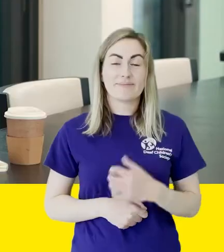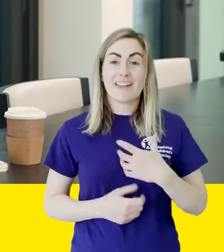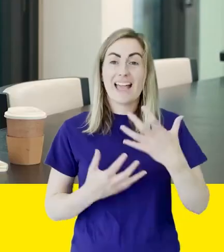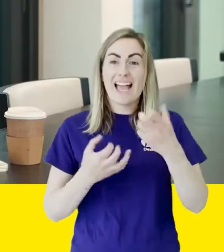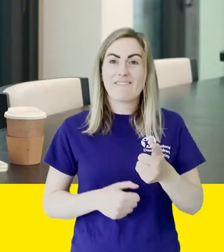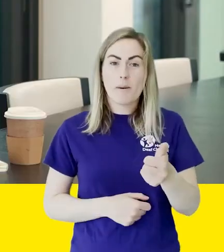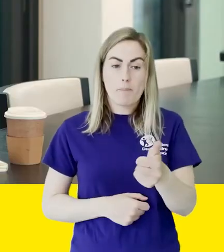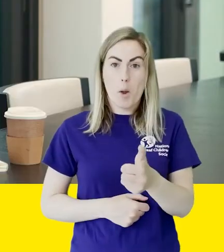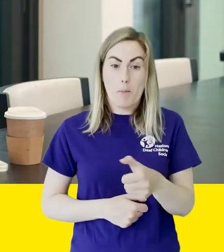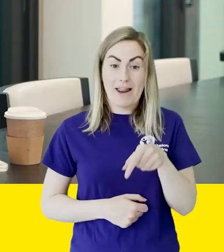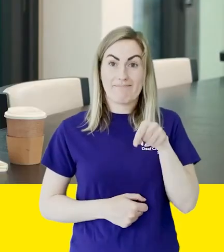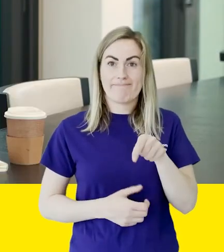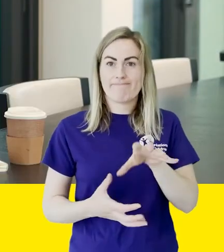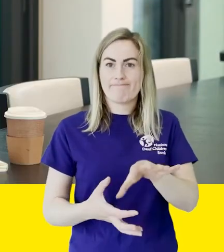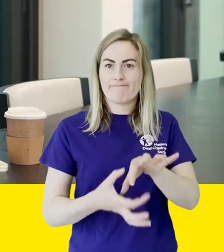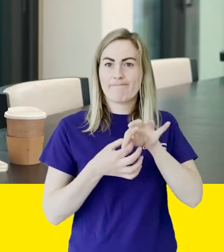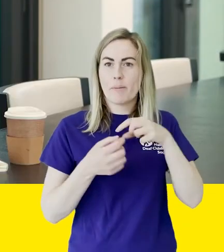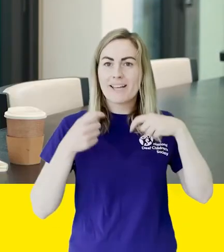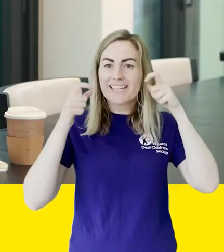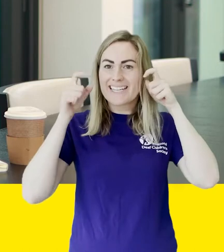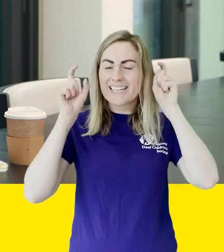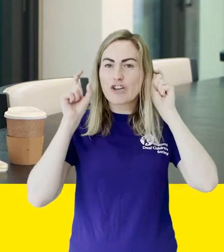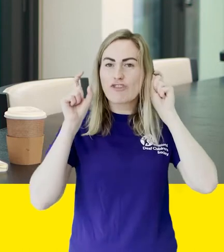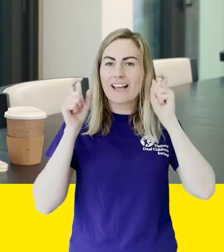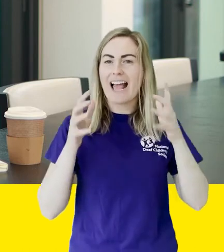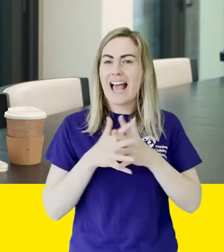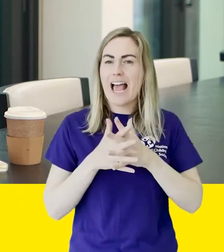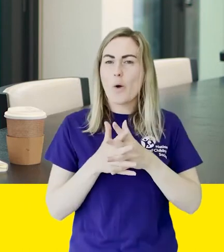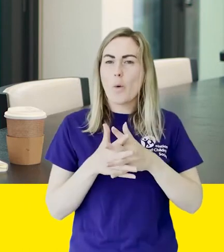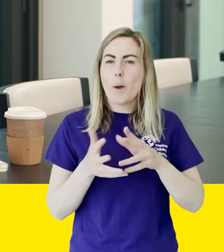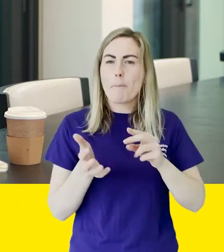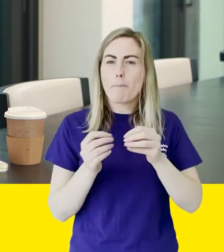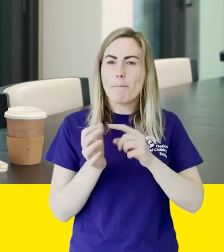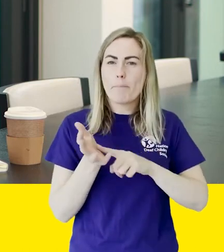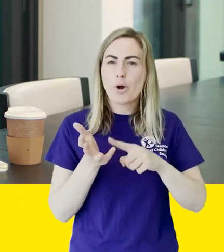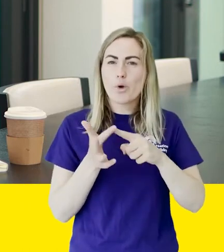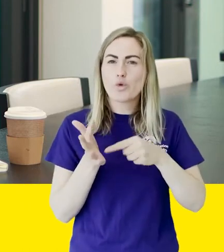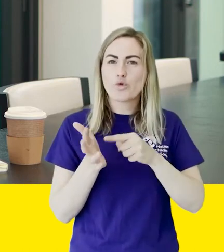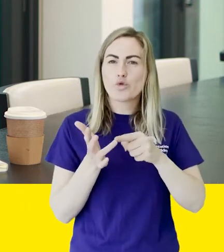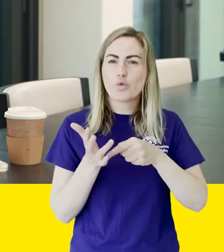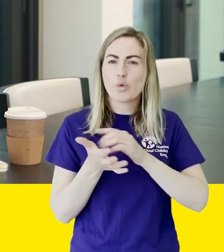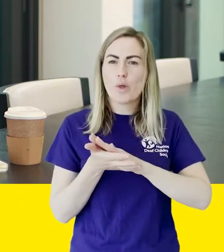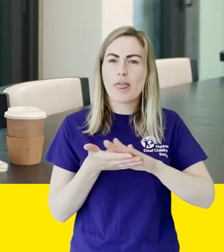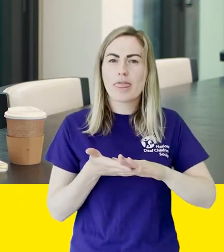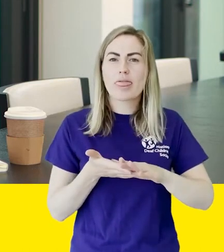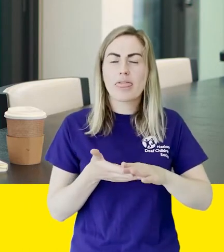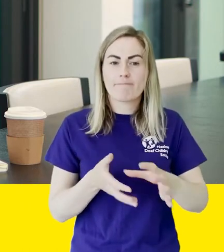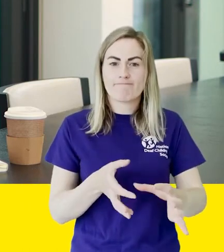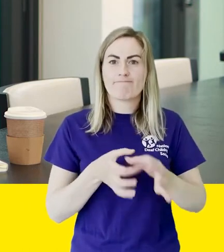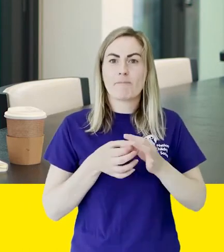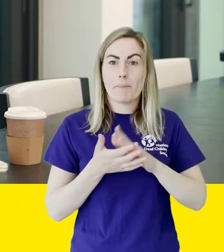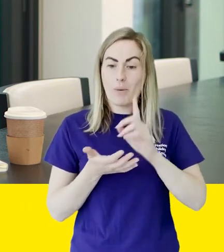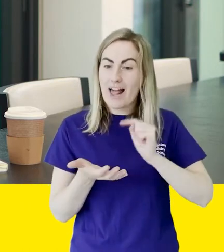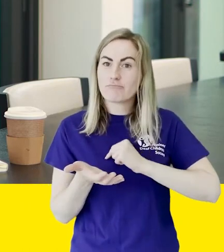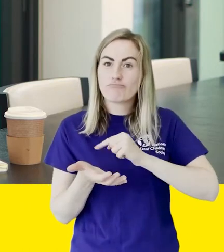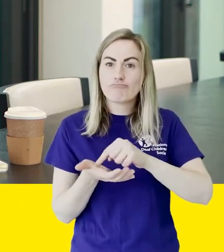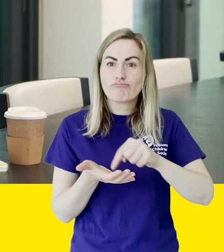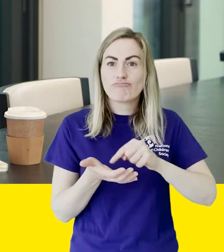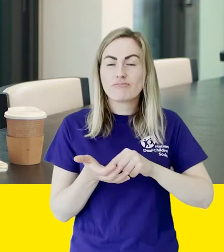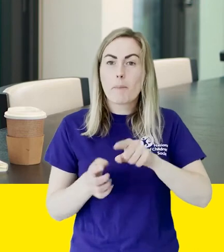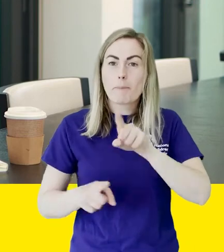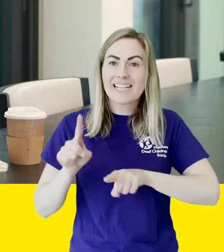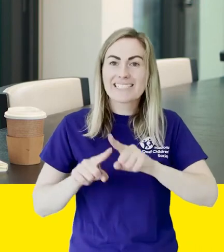I have my mobile phone, which connects to my hearing aids via Bluetooth, and that means when I dial